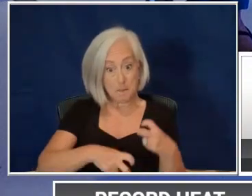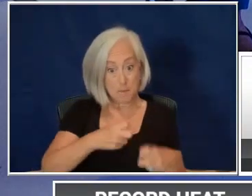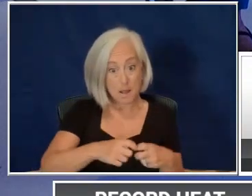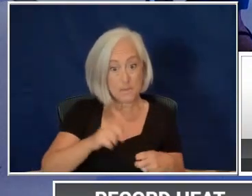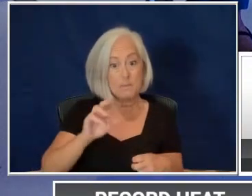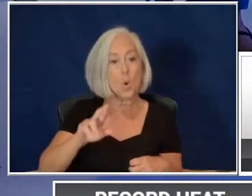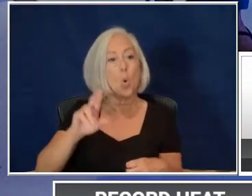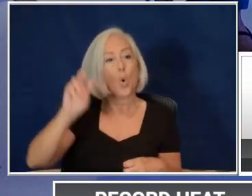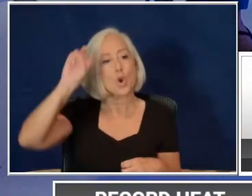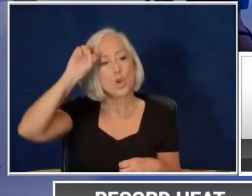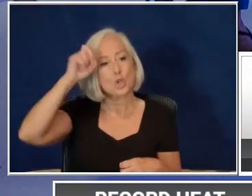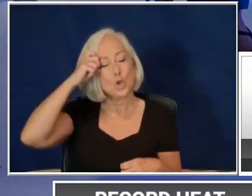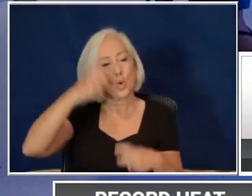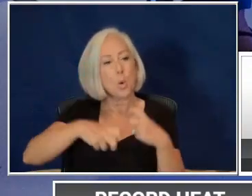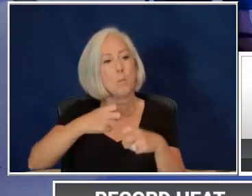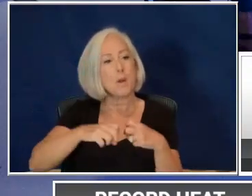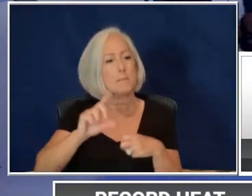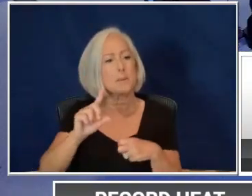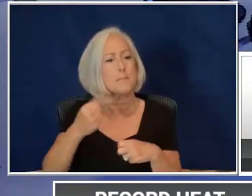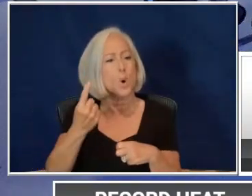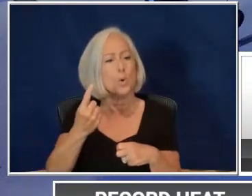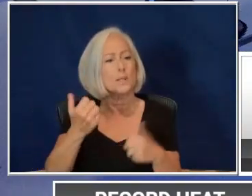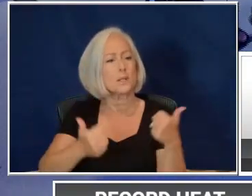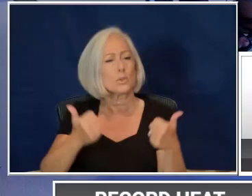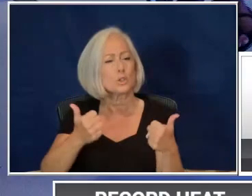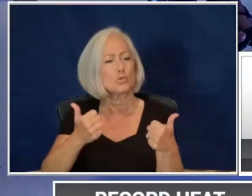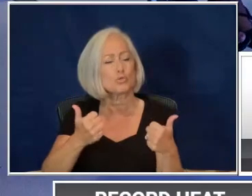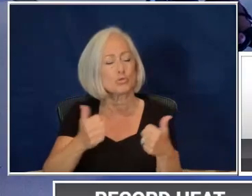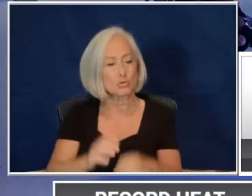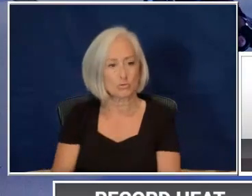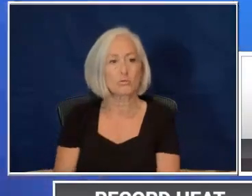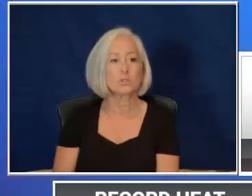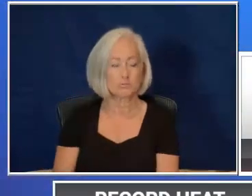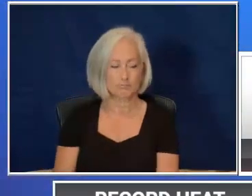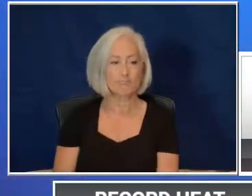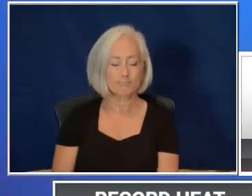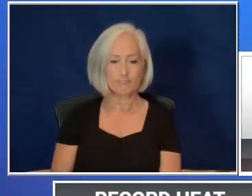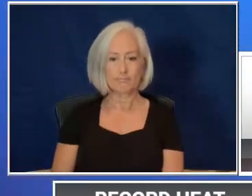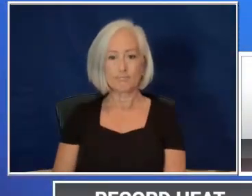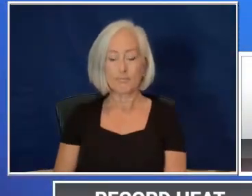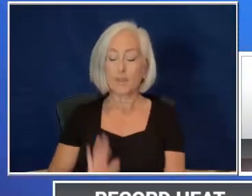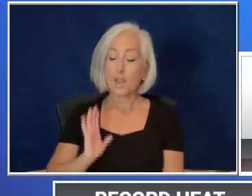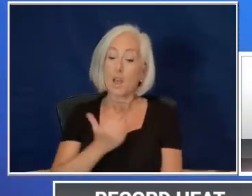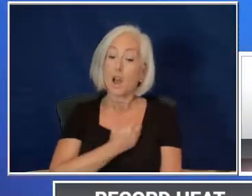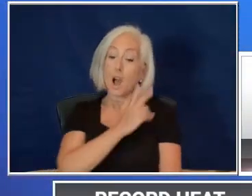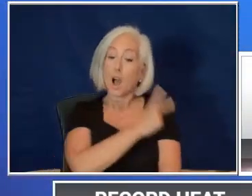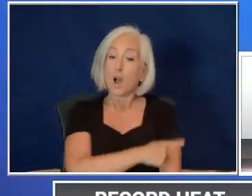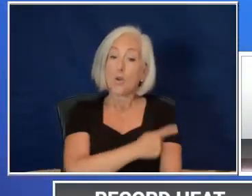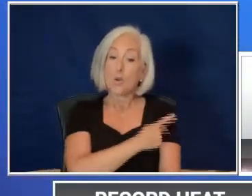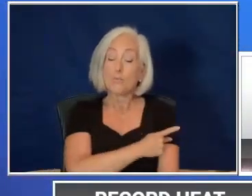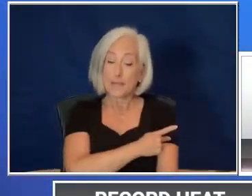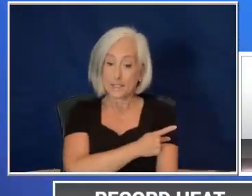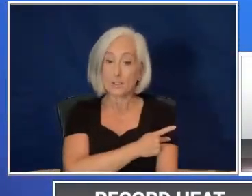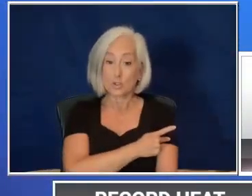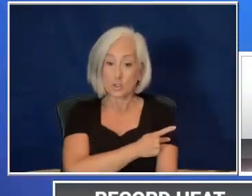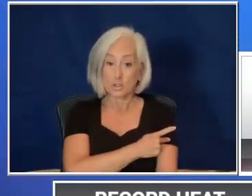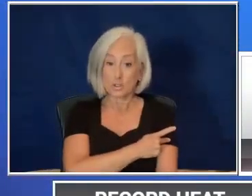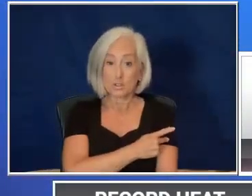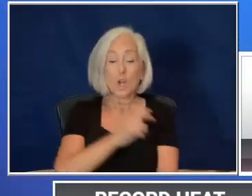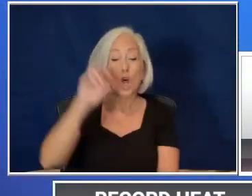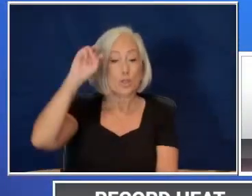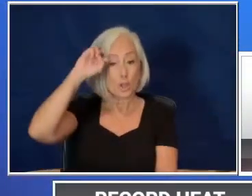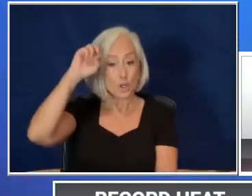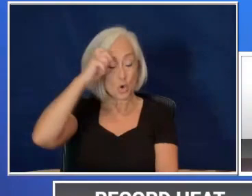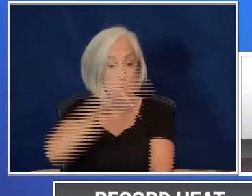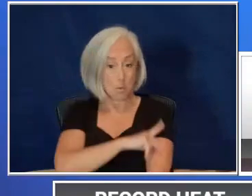to help get back to function? Yeah, absolutely. Our patients, our neurological patients